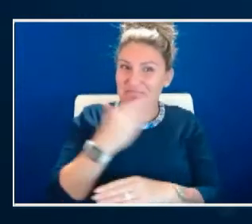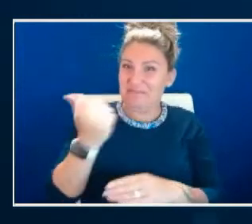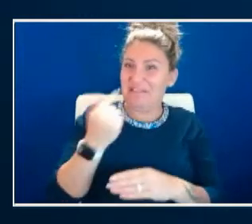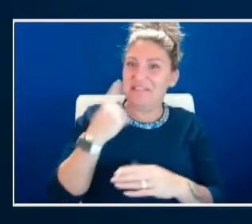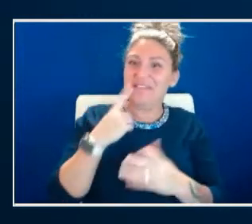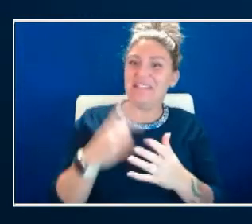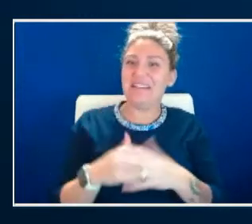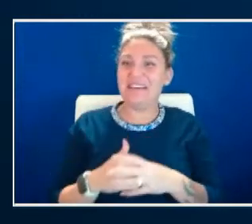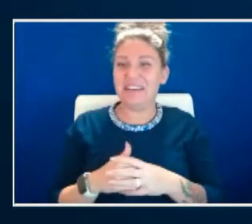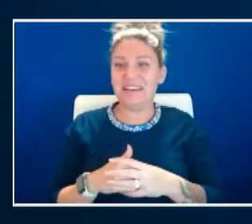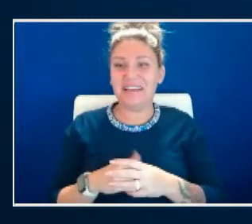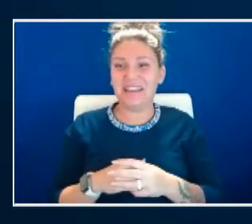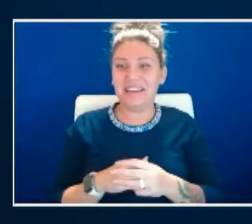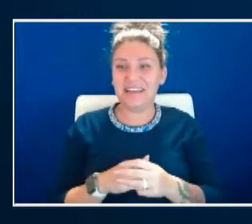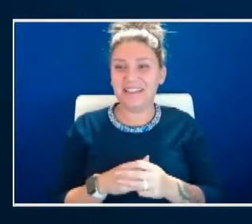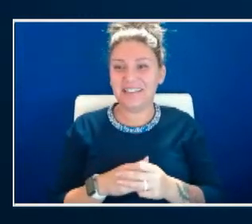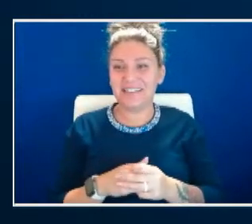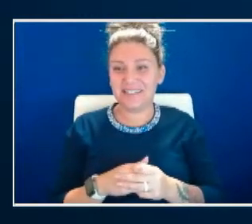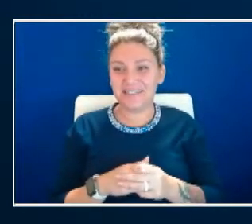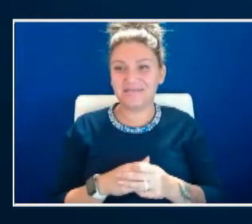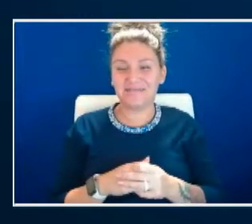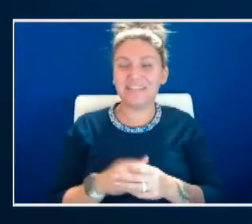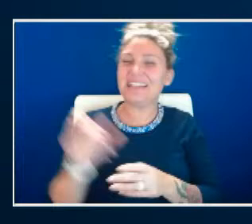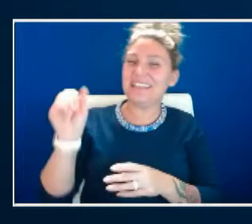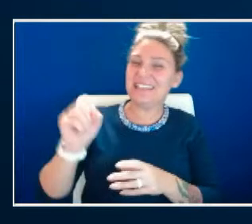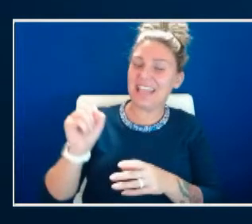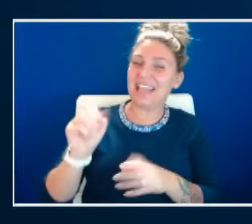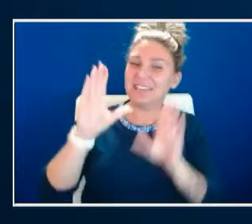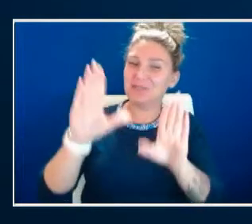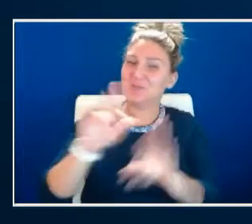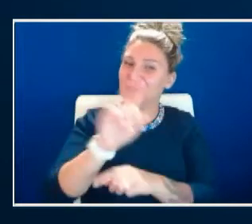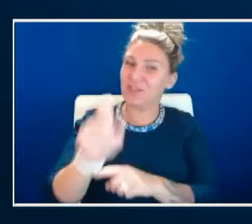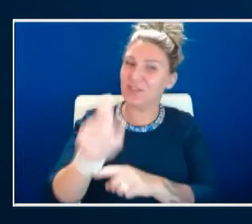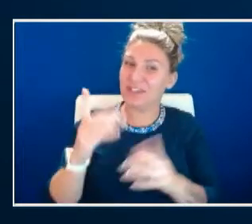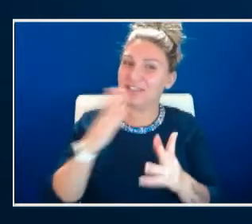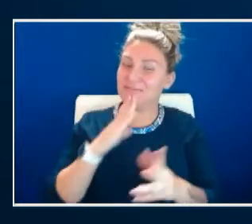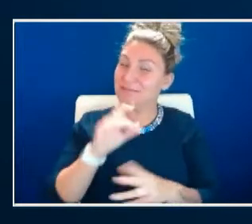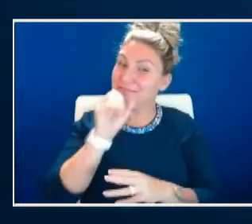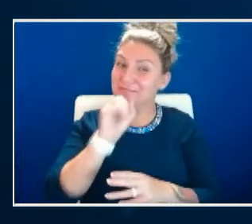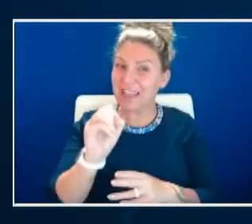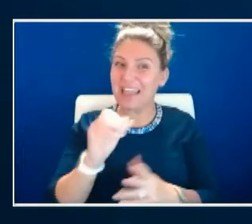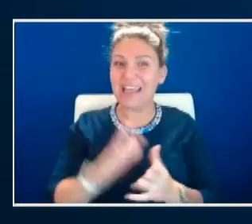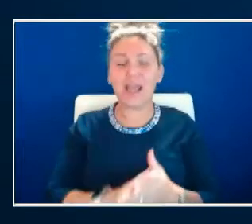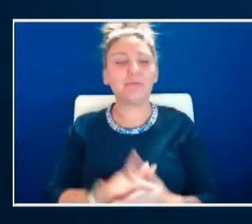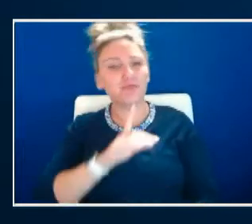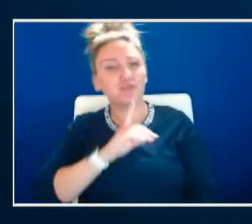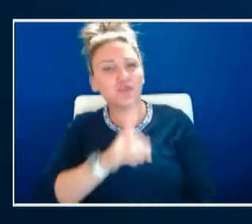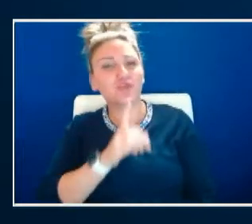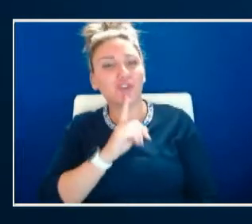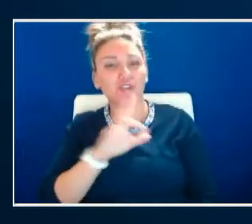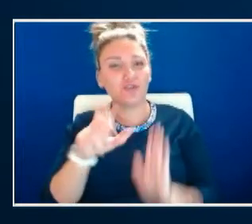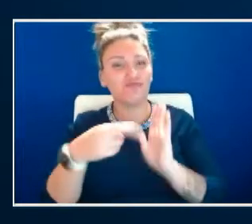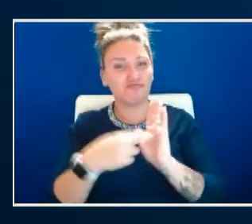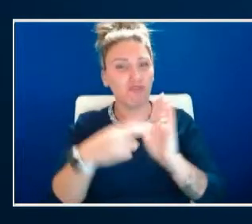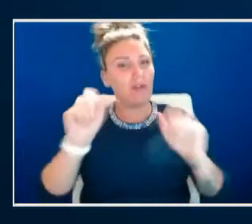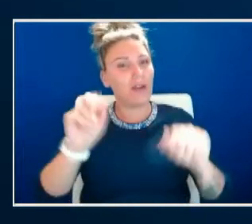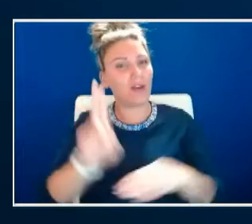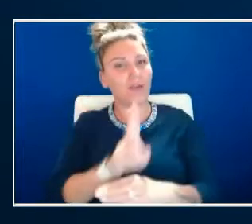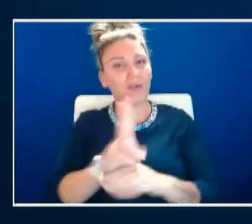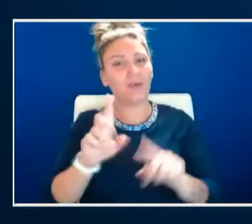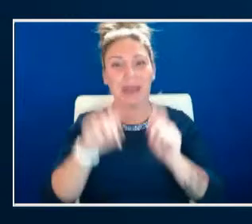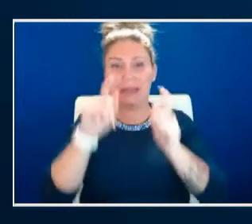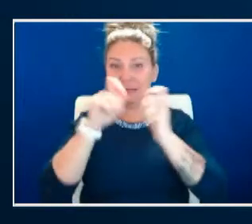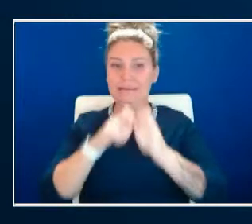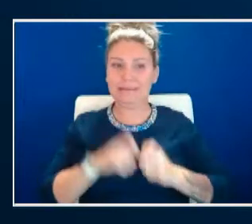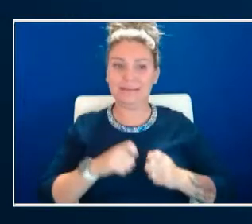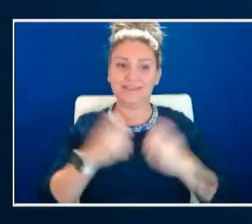radiation oncologist to answer that. Yeah, it's a great question though. Yeah, I am sure that there is a role for it, but the details of it would be